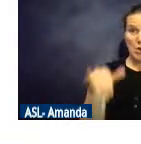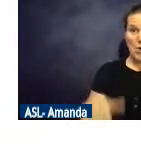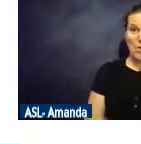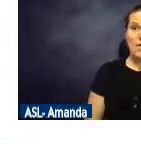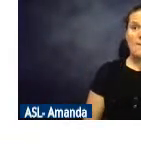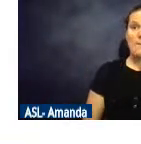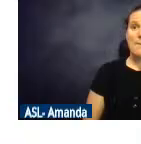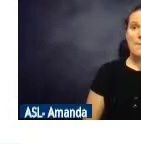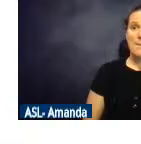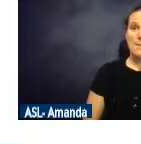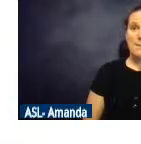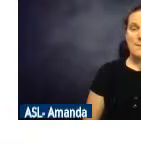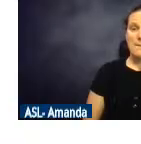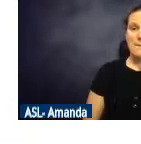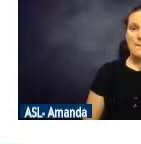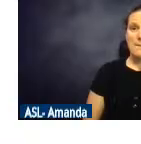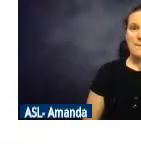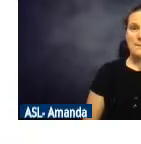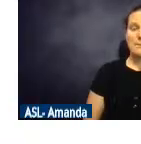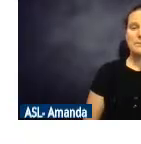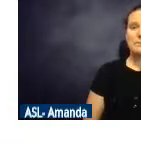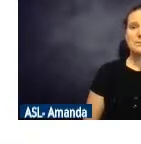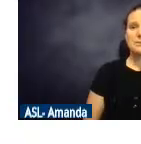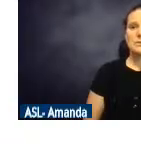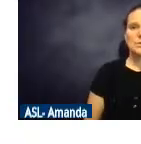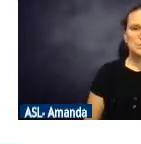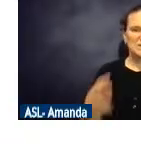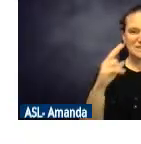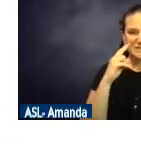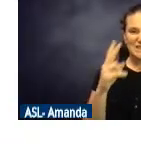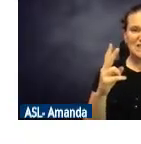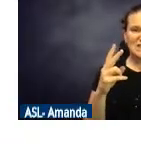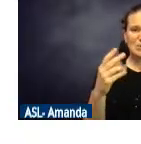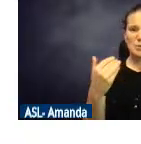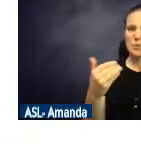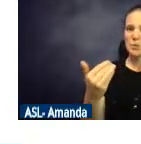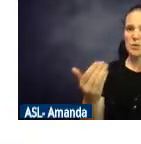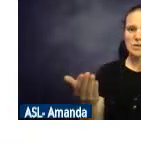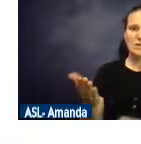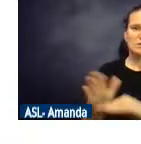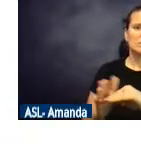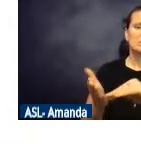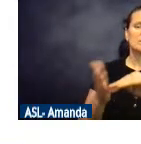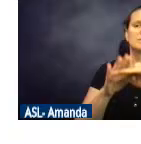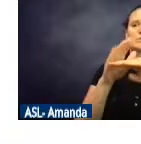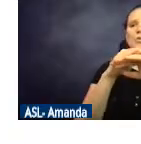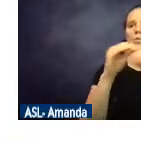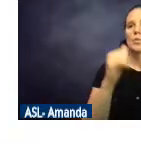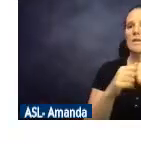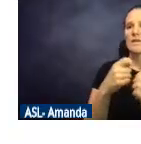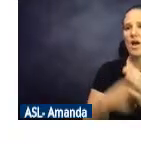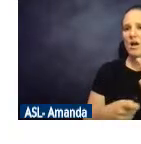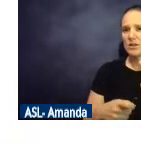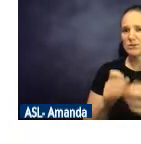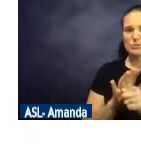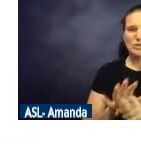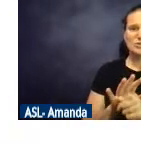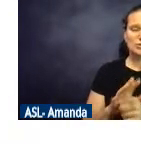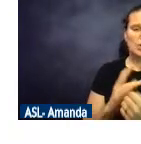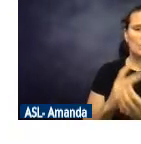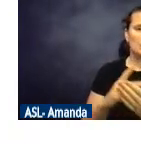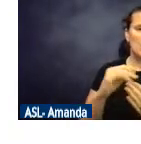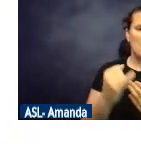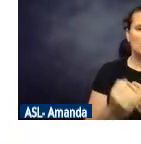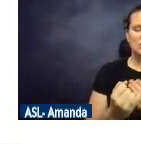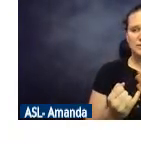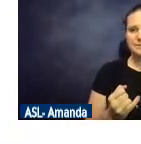we've continued to see some unprecedented escalation in cost pressures on projects, especially projects